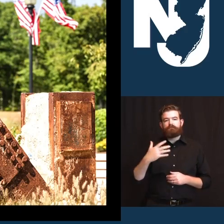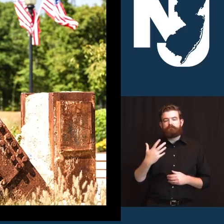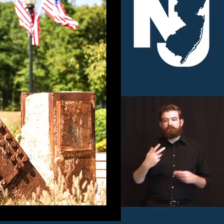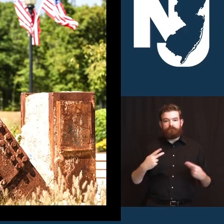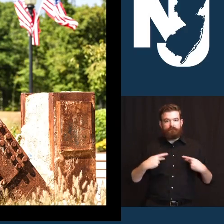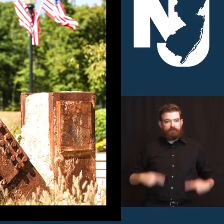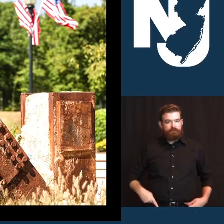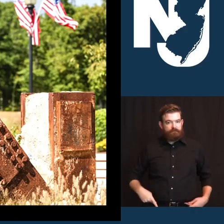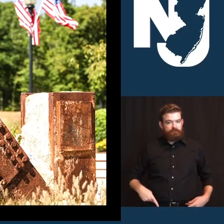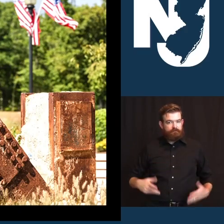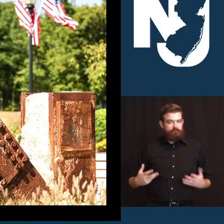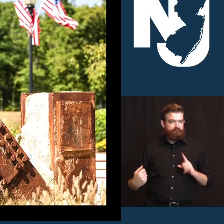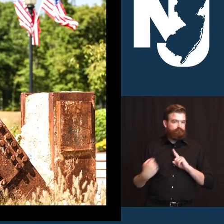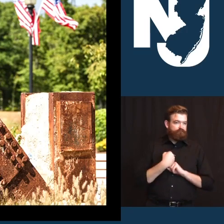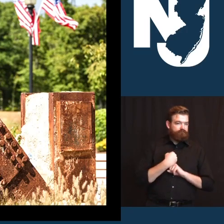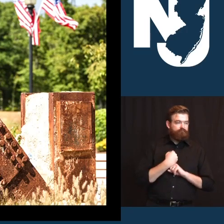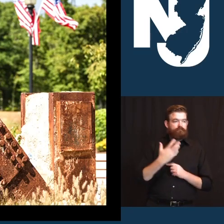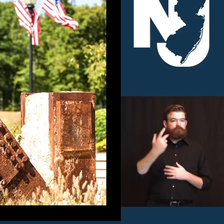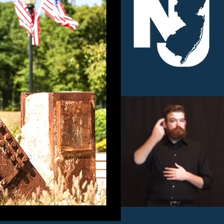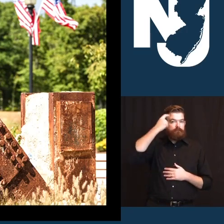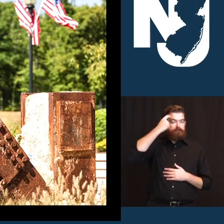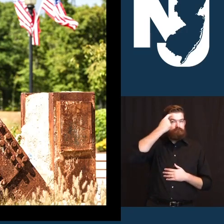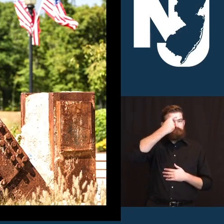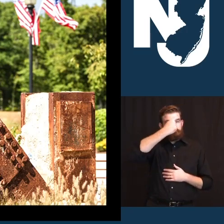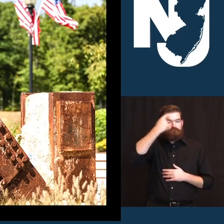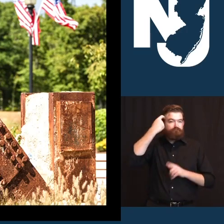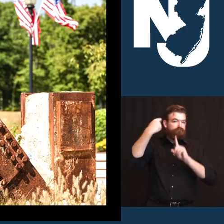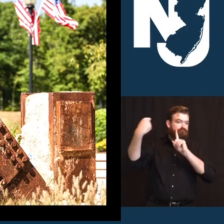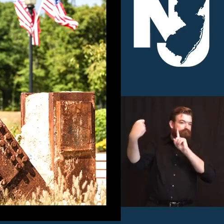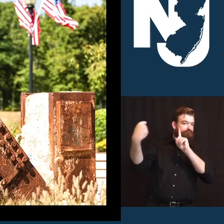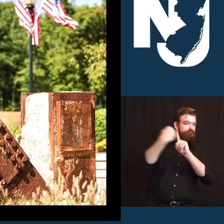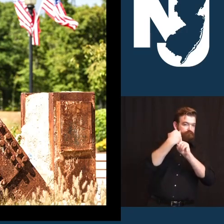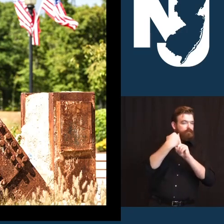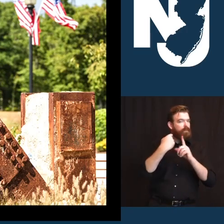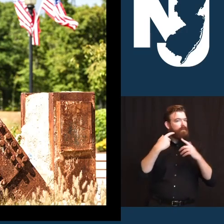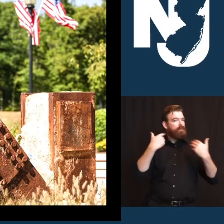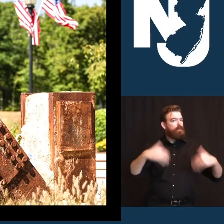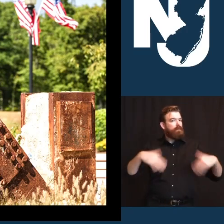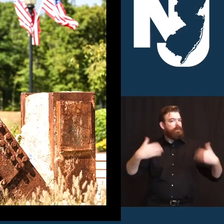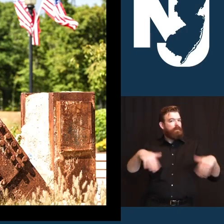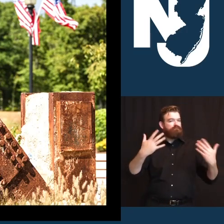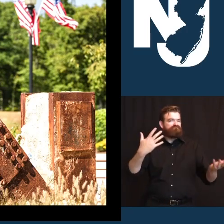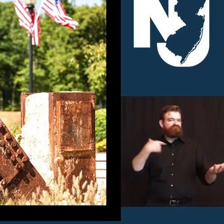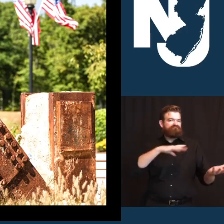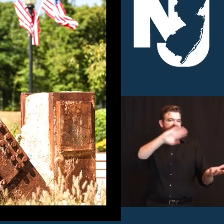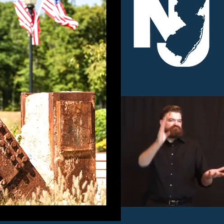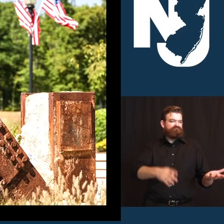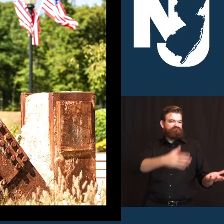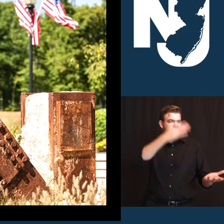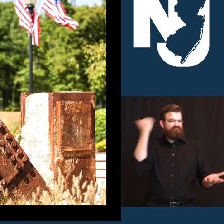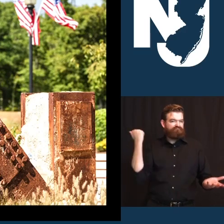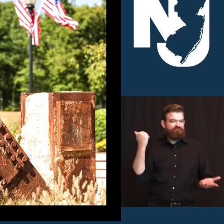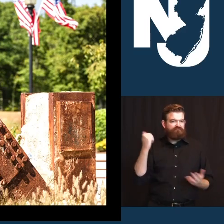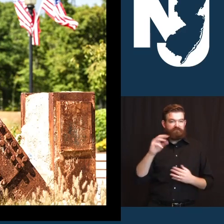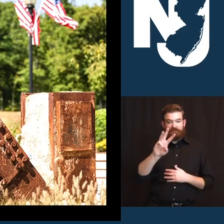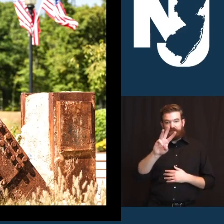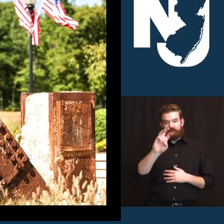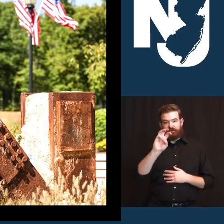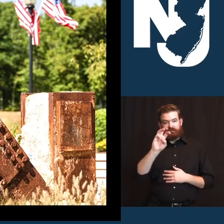toll on that awful day, and in the days that followed, was 704 precious lives